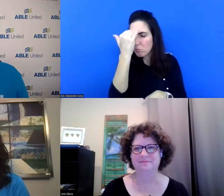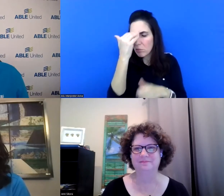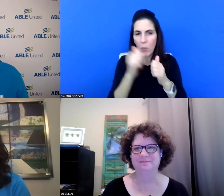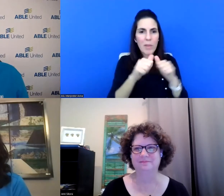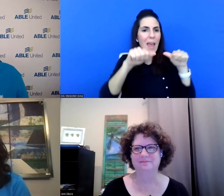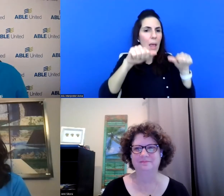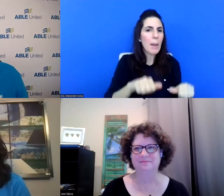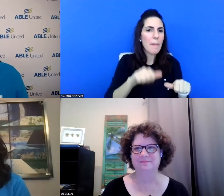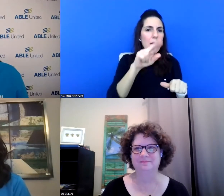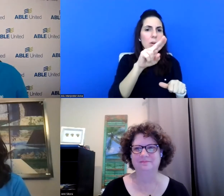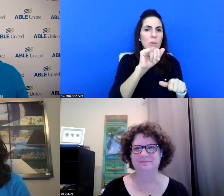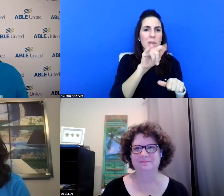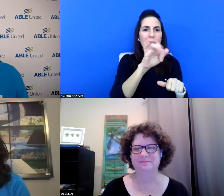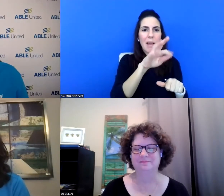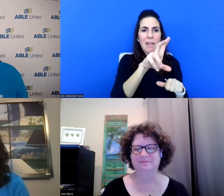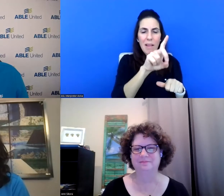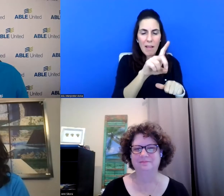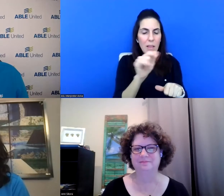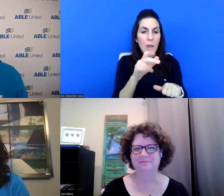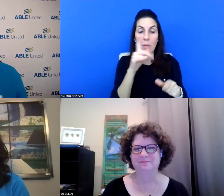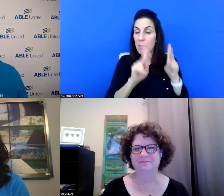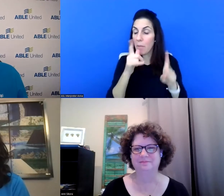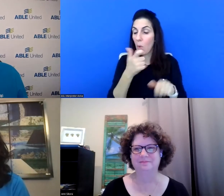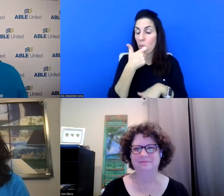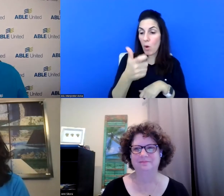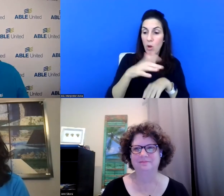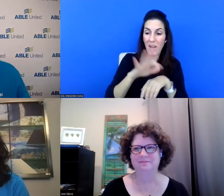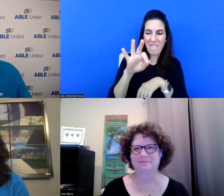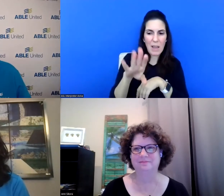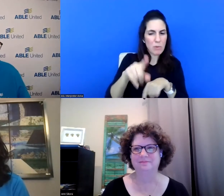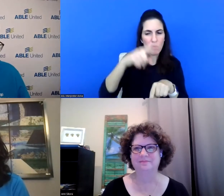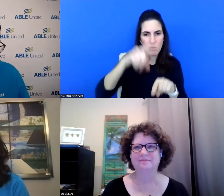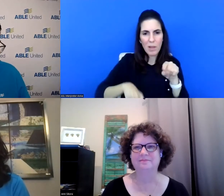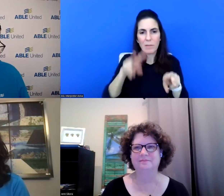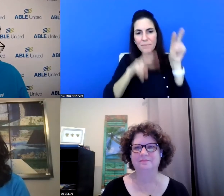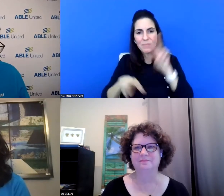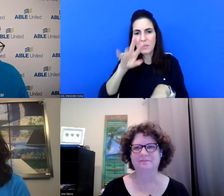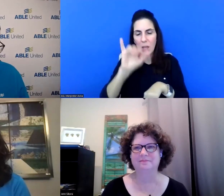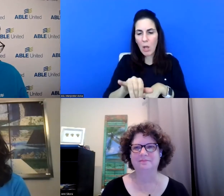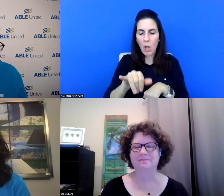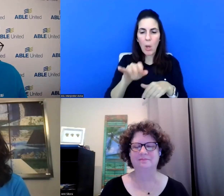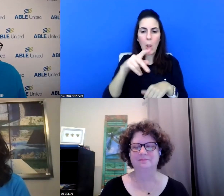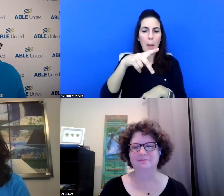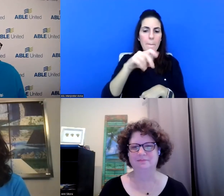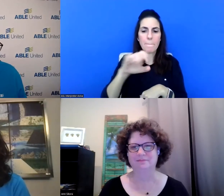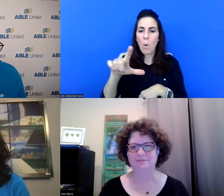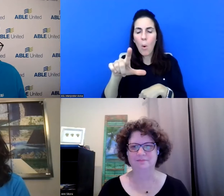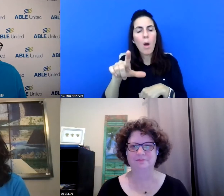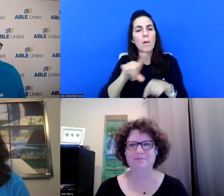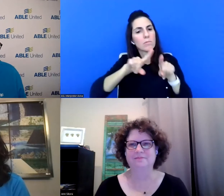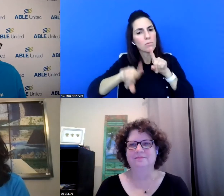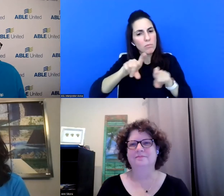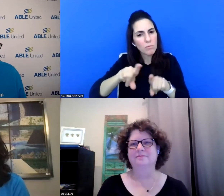United. So for those watching on Facebook, you will unfortunately not be able to view the poll, but we're going to go ahead and run